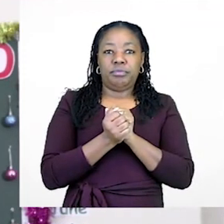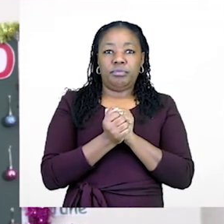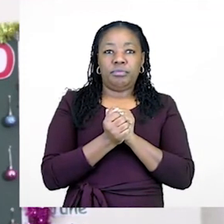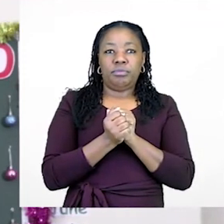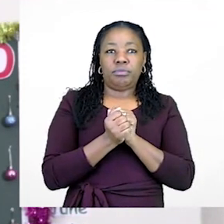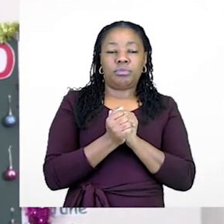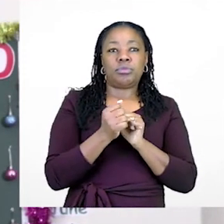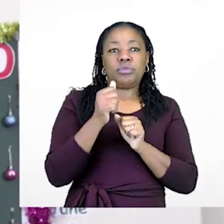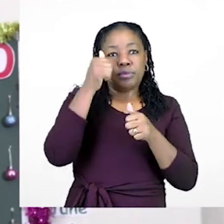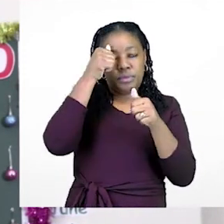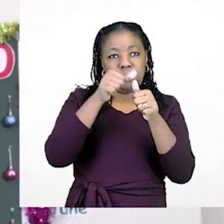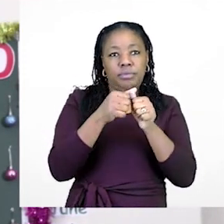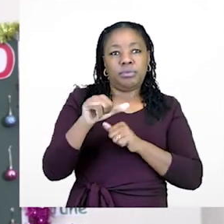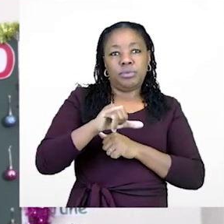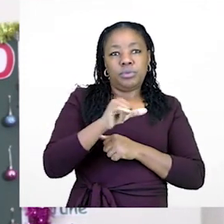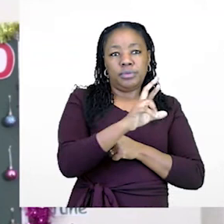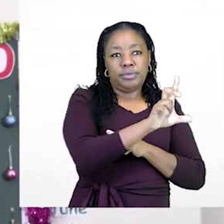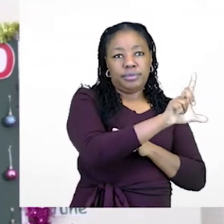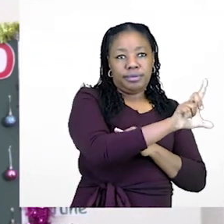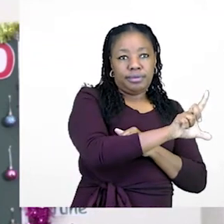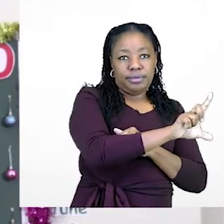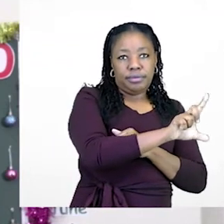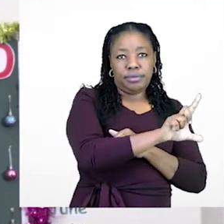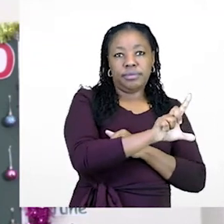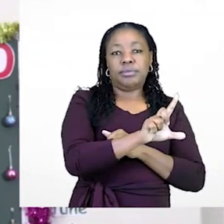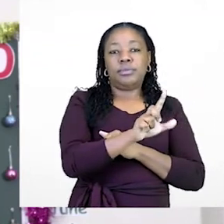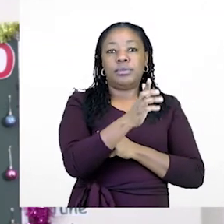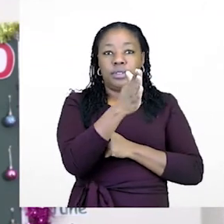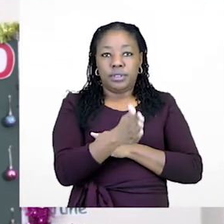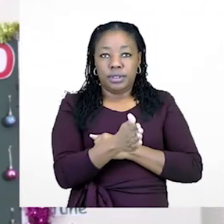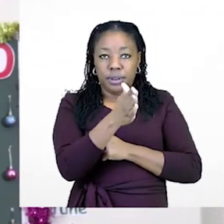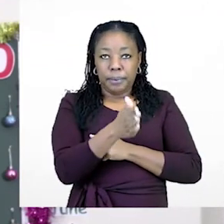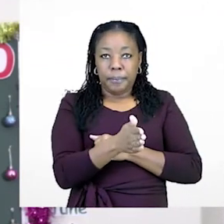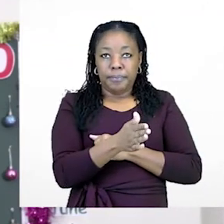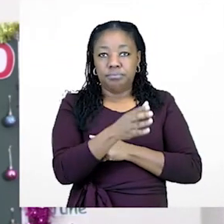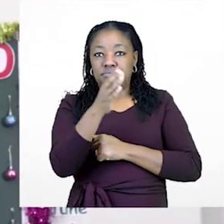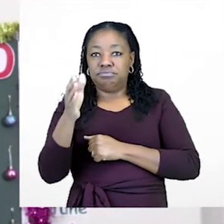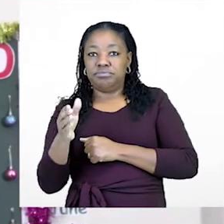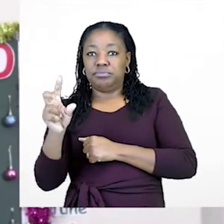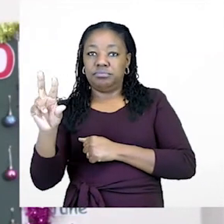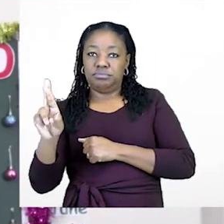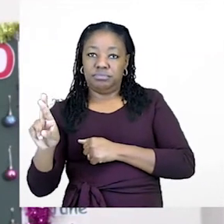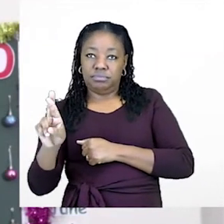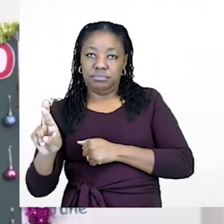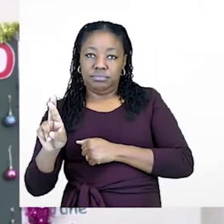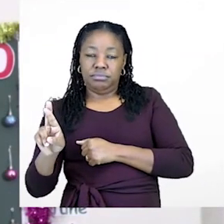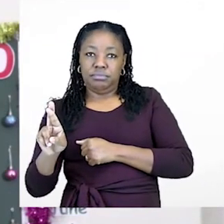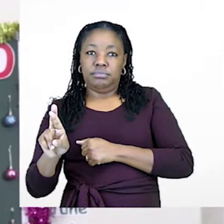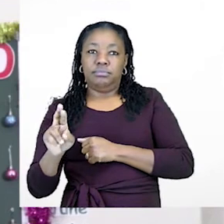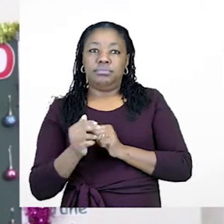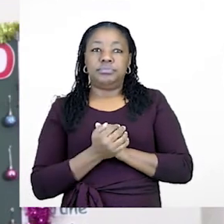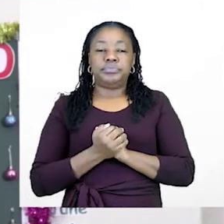one is your left, which one is the middle, and which one is the right. But these positions can also